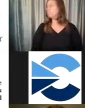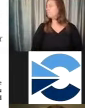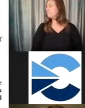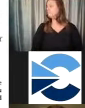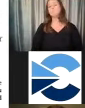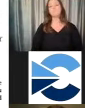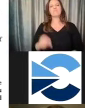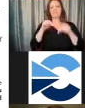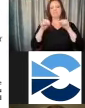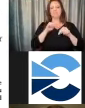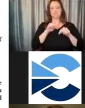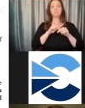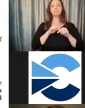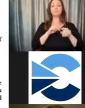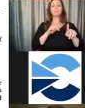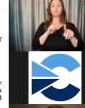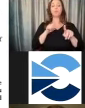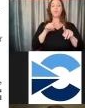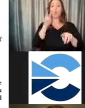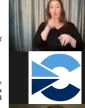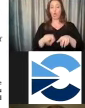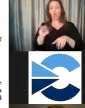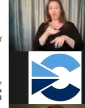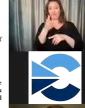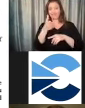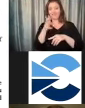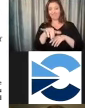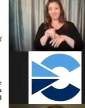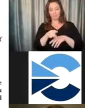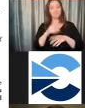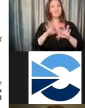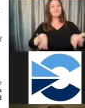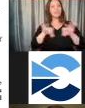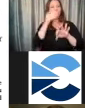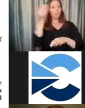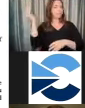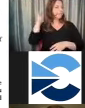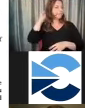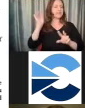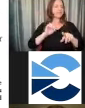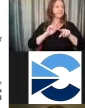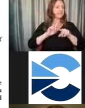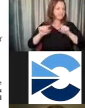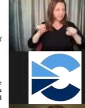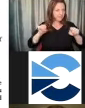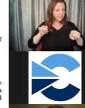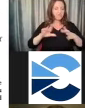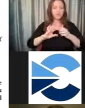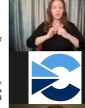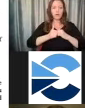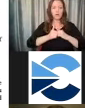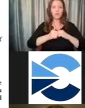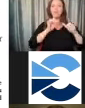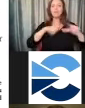thing, I'll back up here. As we're looking at this, one thing that's important consideration is the differences